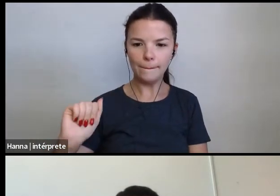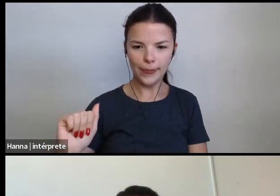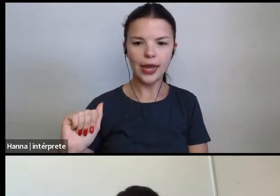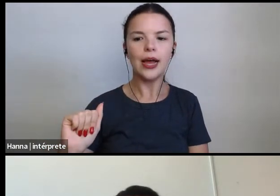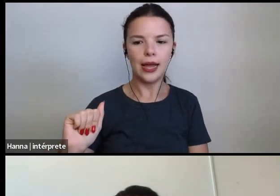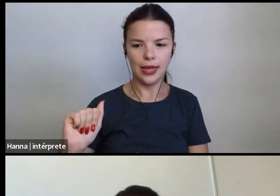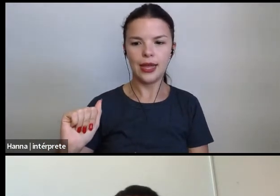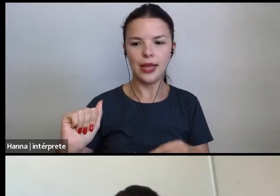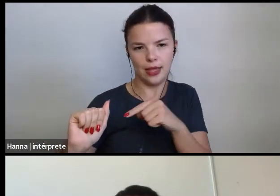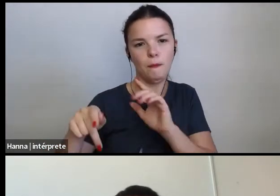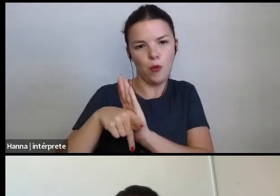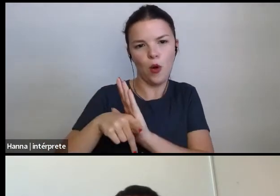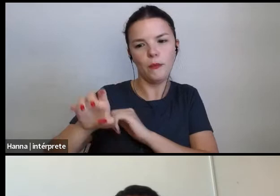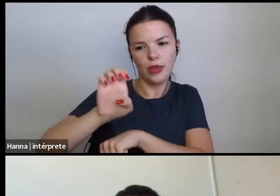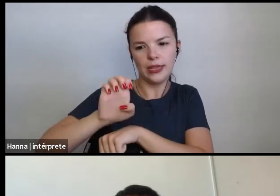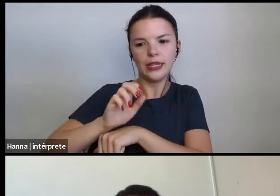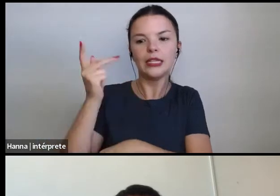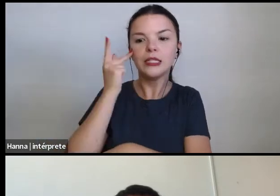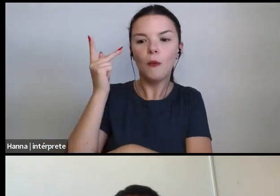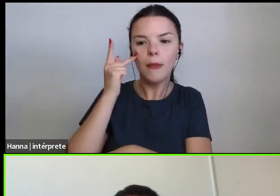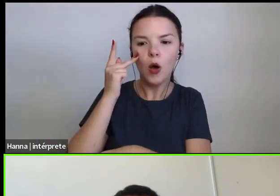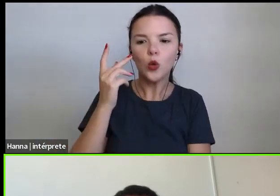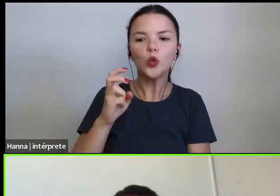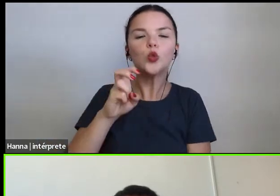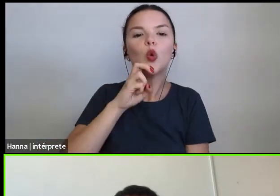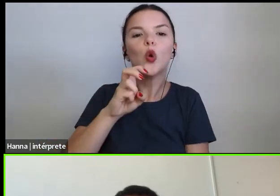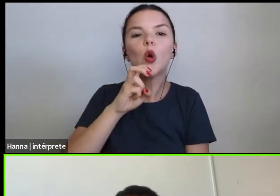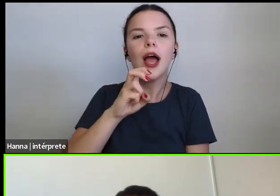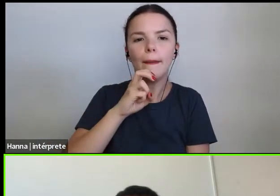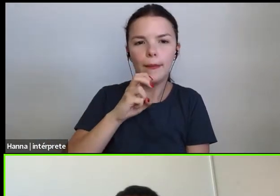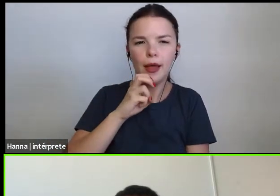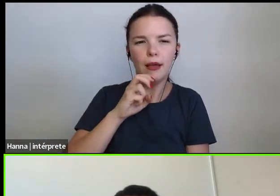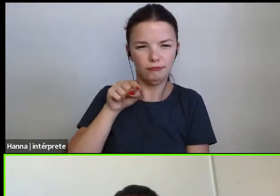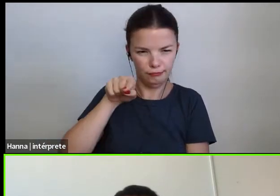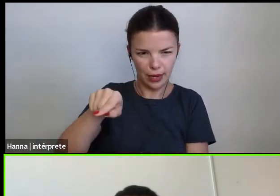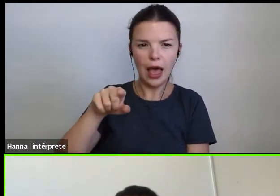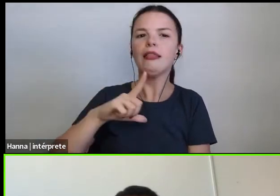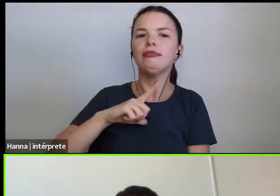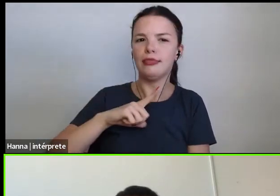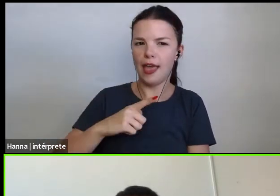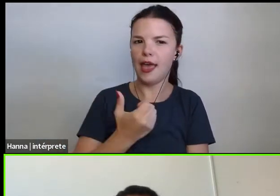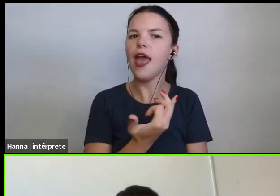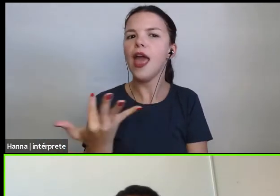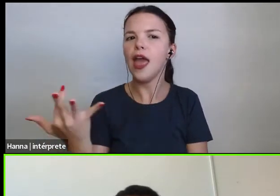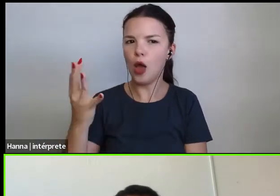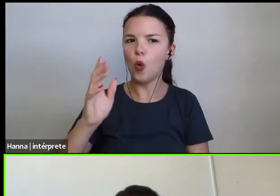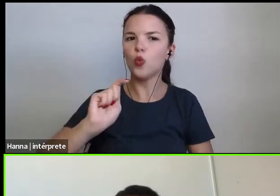there are signals